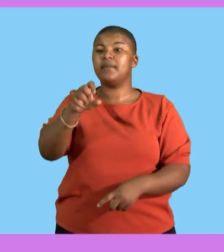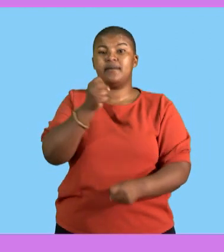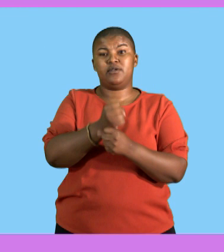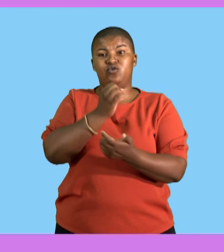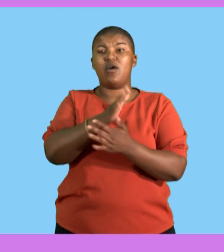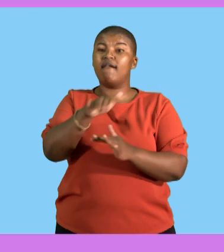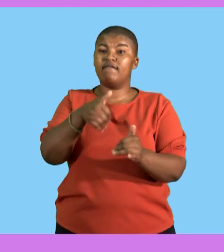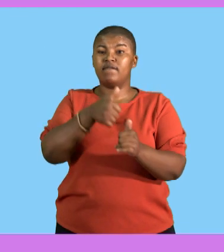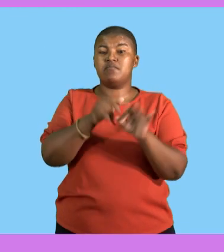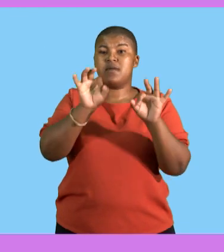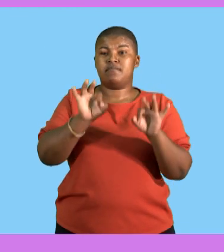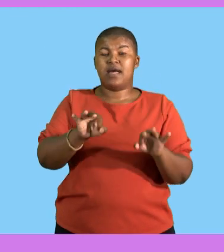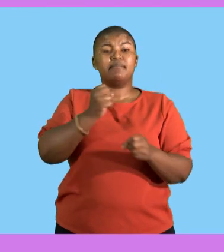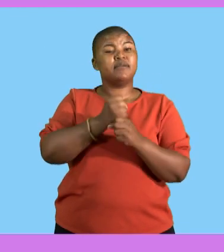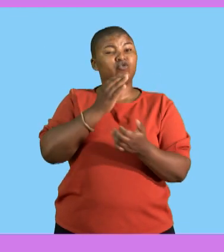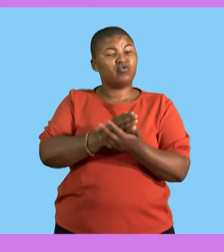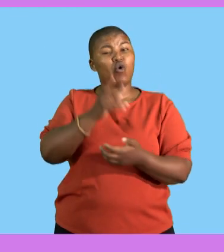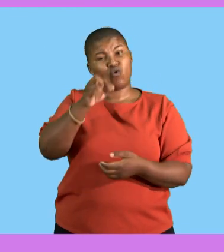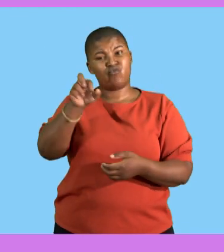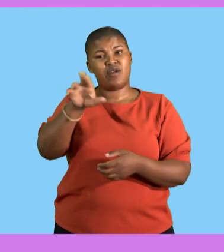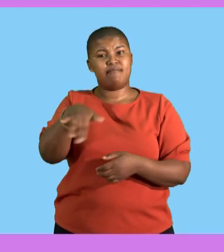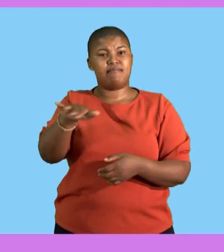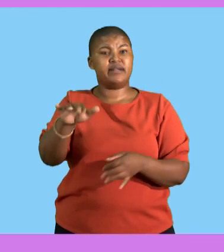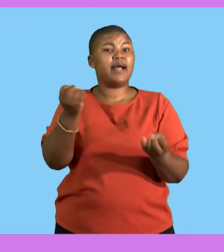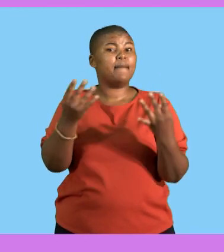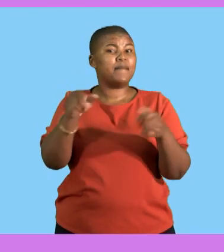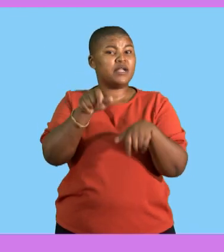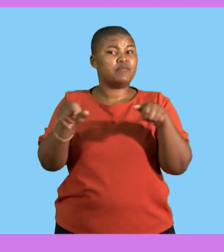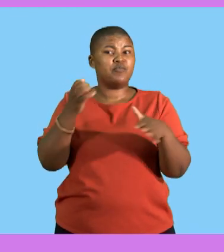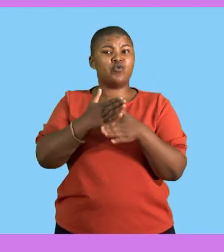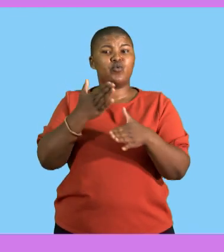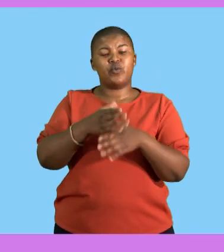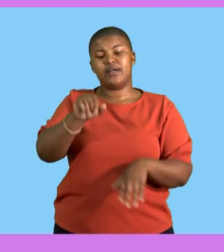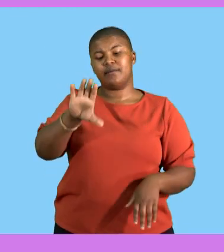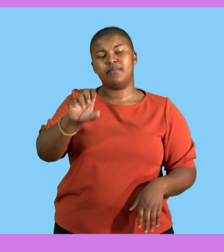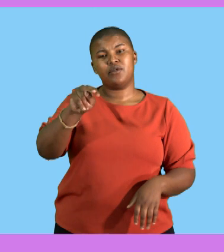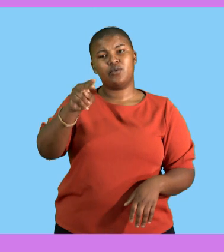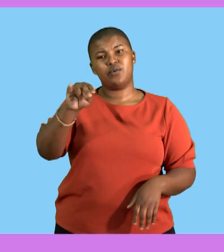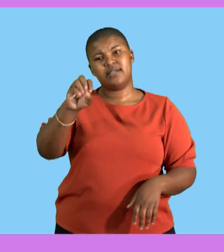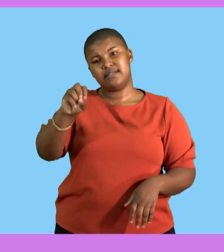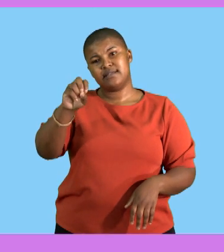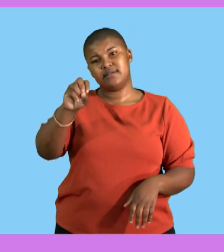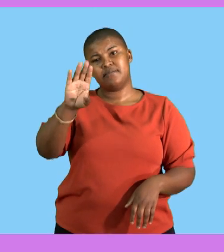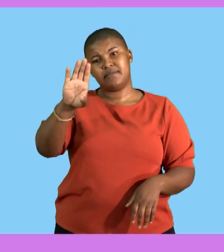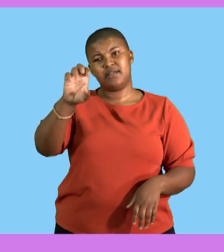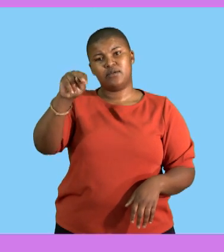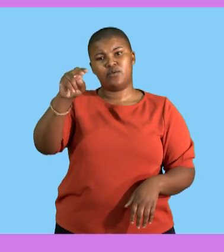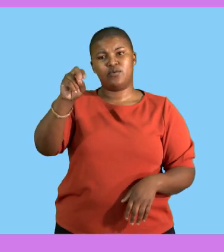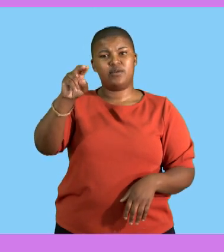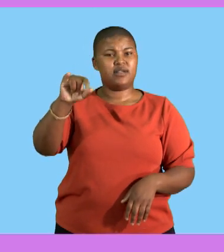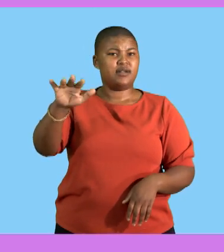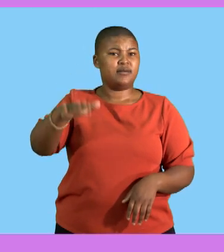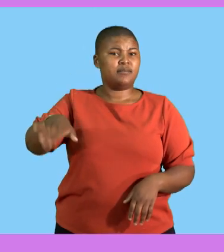the instructions. So how many employees are working at Benoni station? So you need to